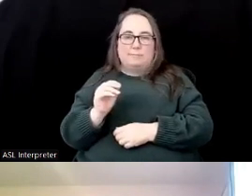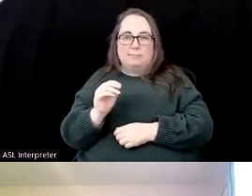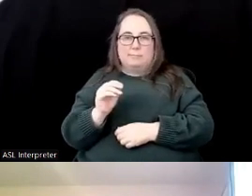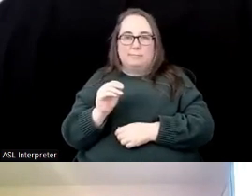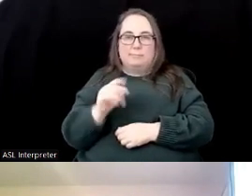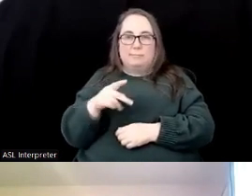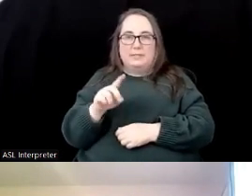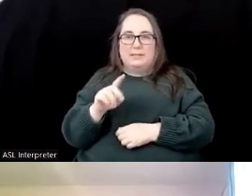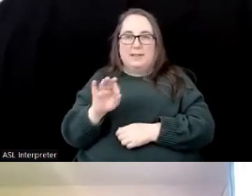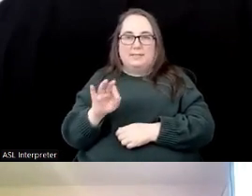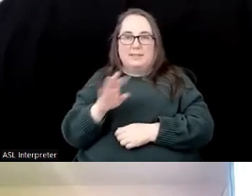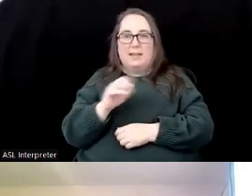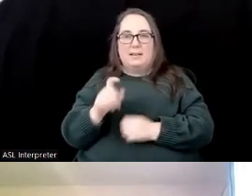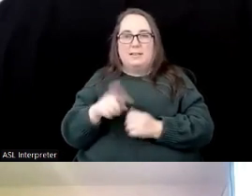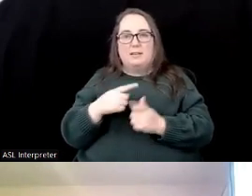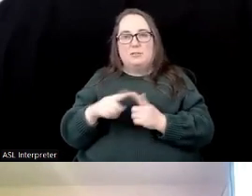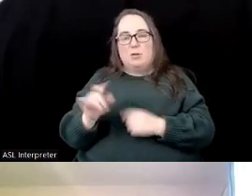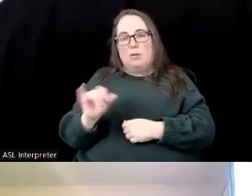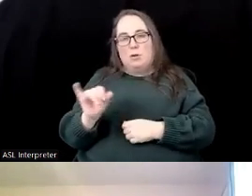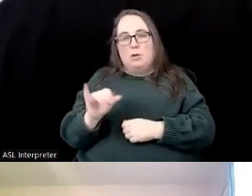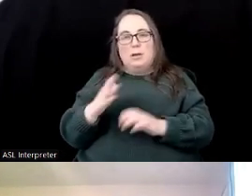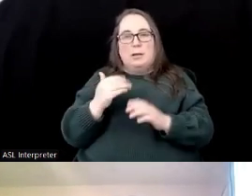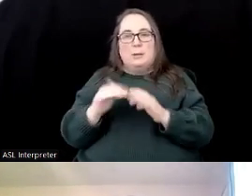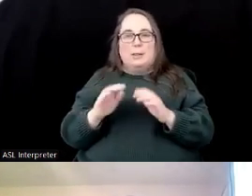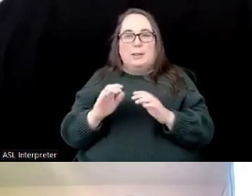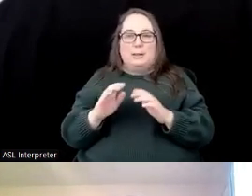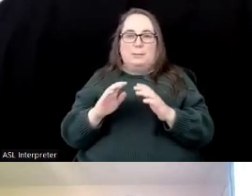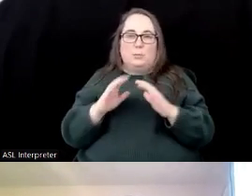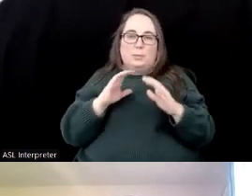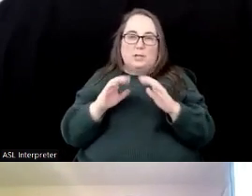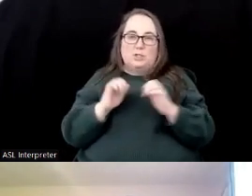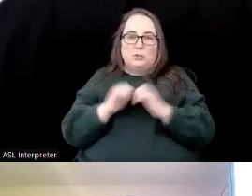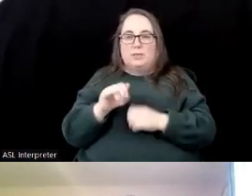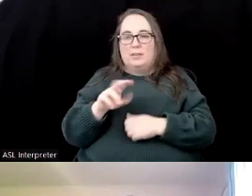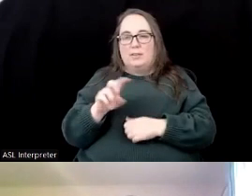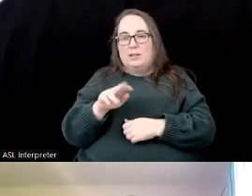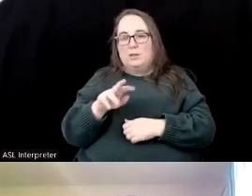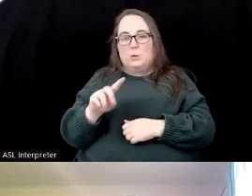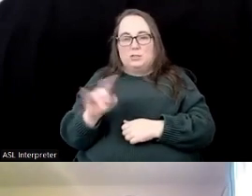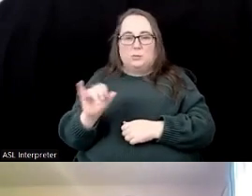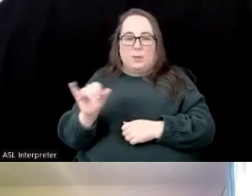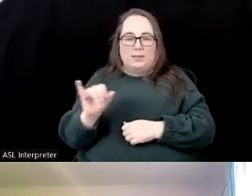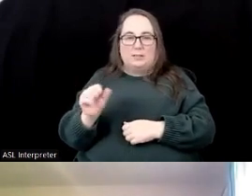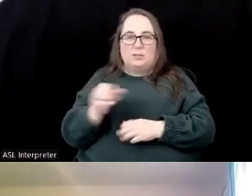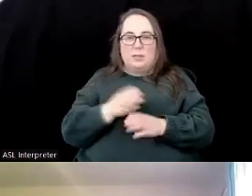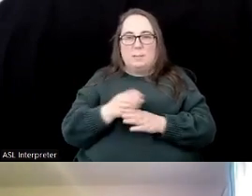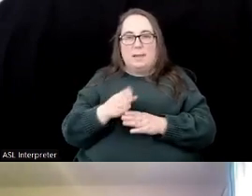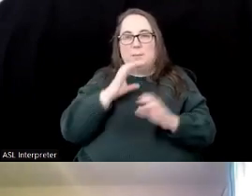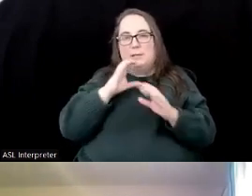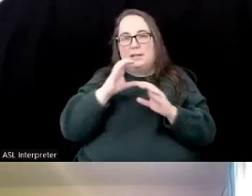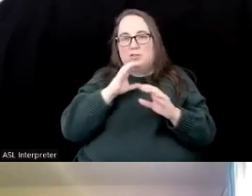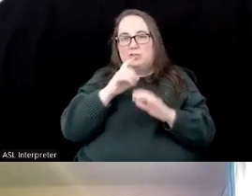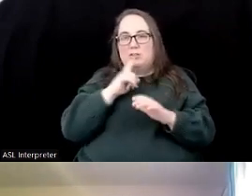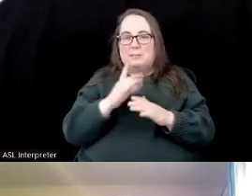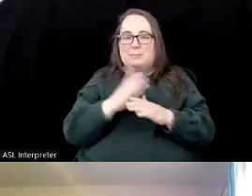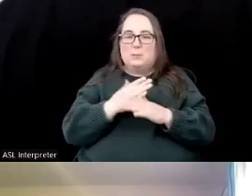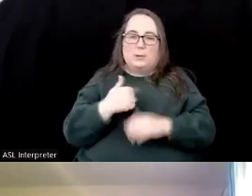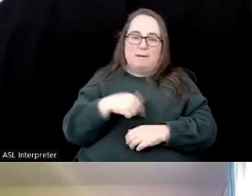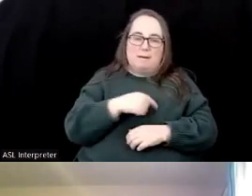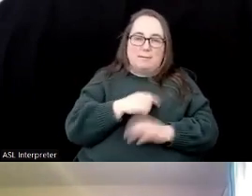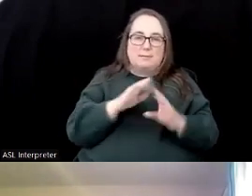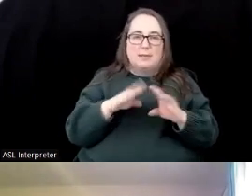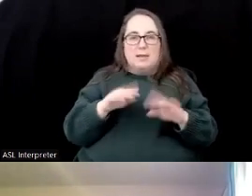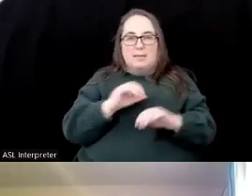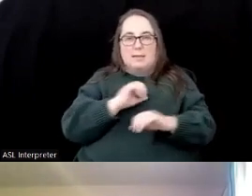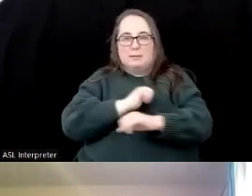PDFs and whatnot. And then it's also email communication with landlords as well. So really the main communication is between us, between the housing